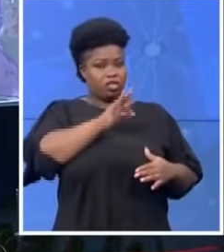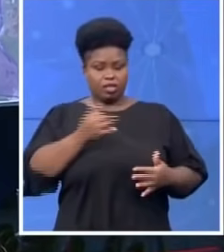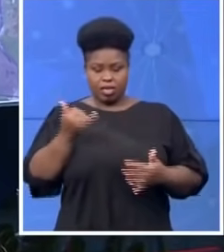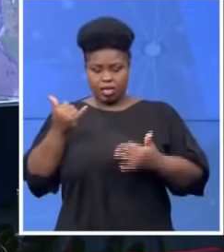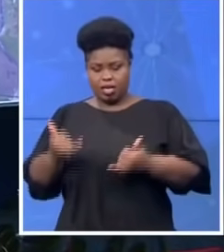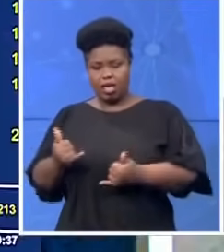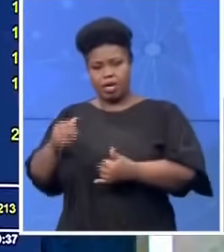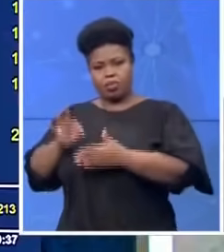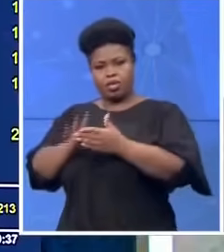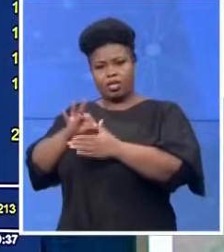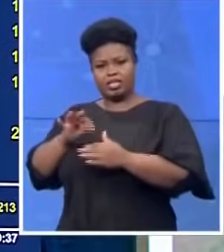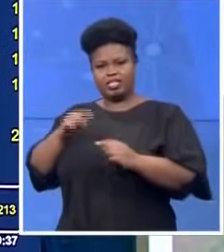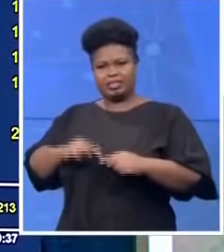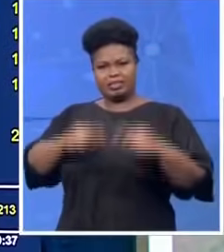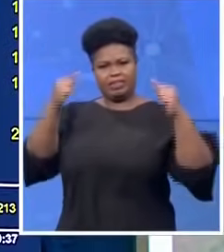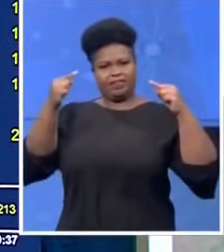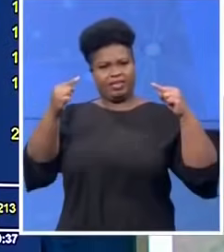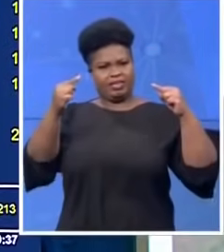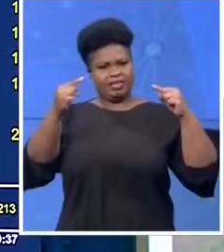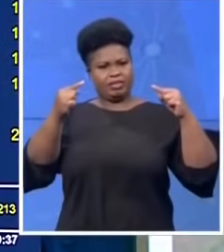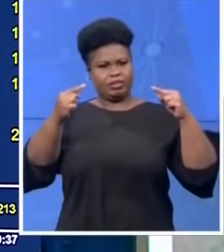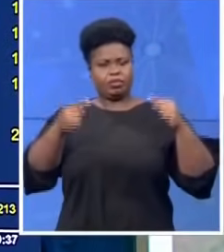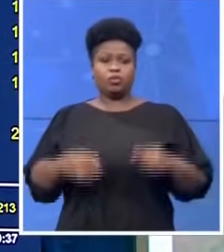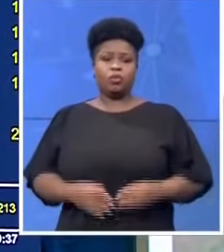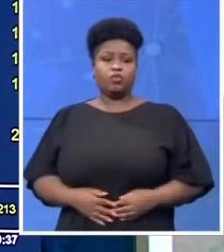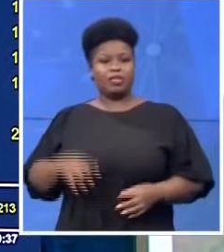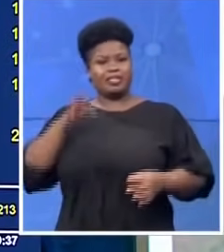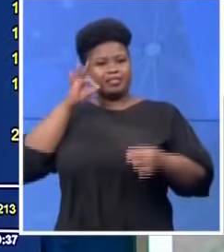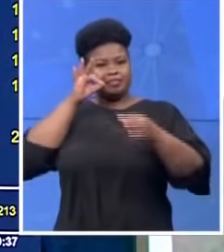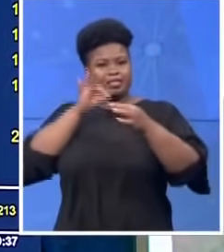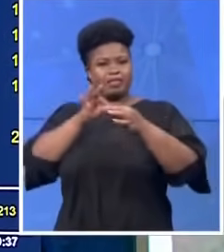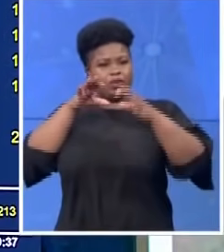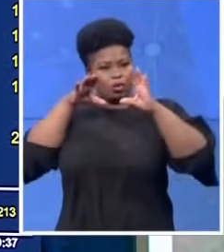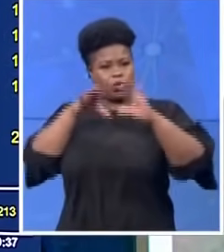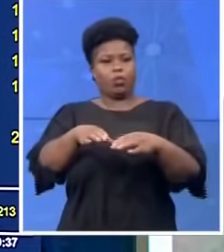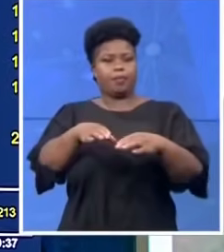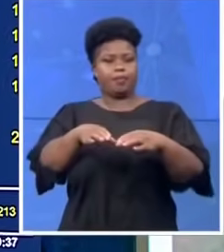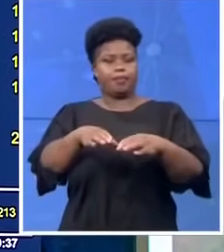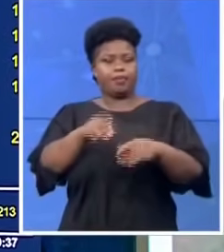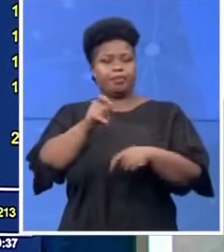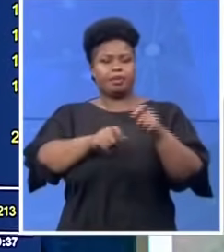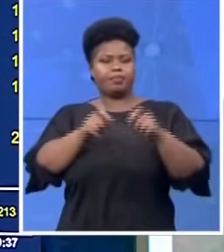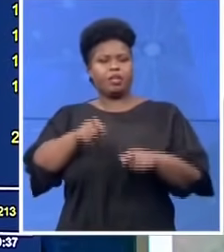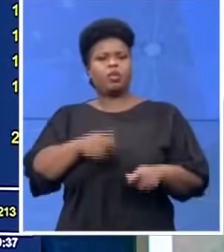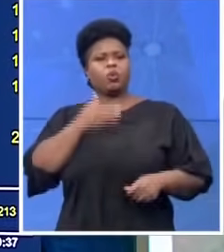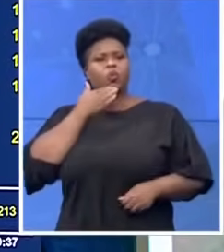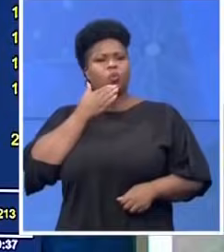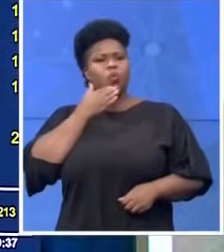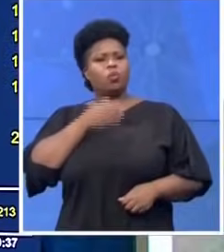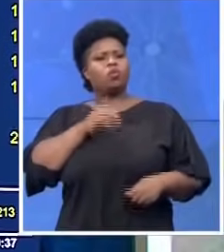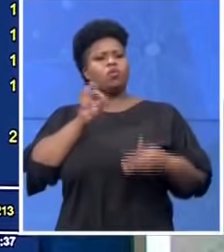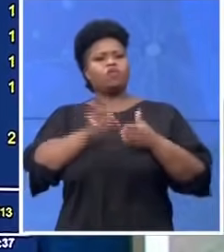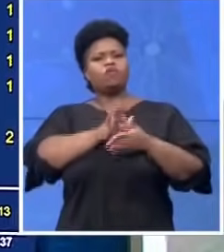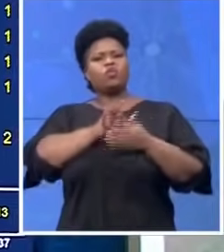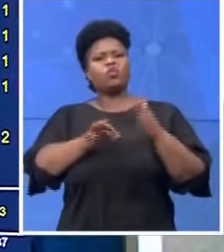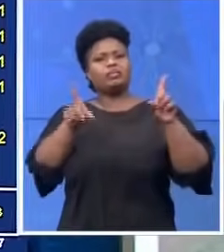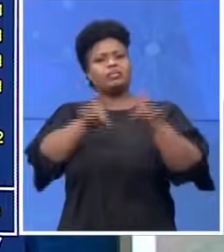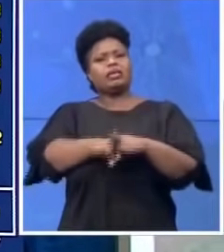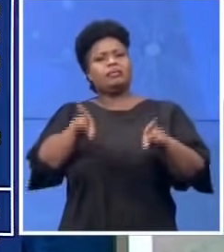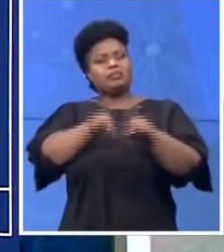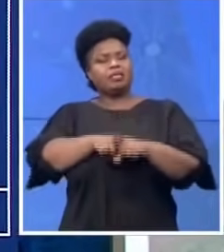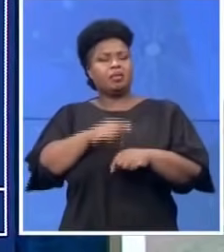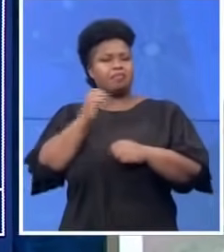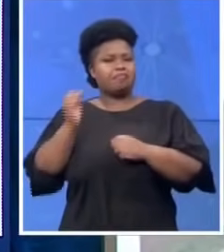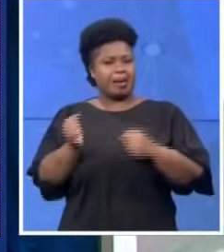to a particular group that has similar voting patterns, then we project and we make the assumption